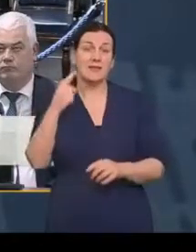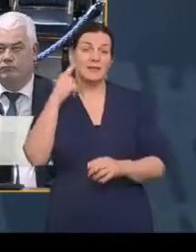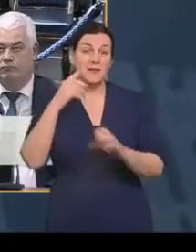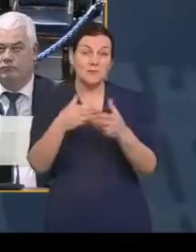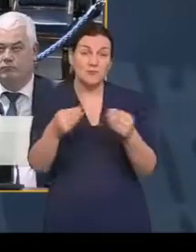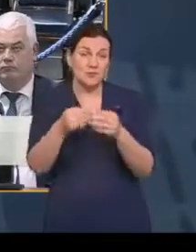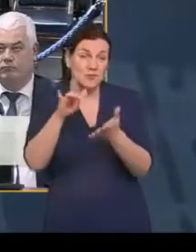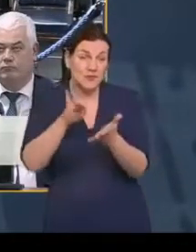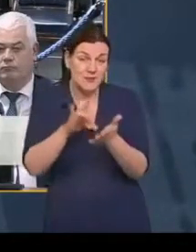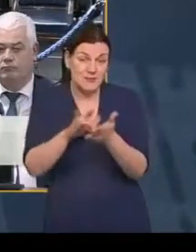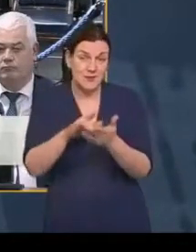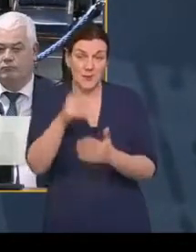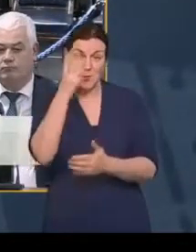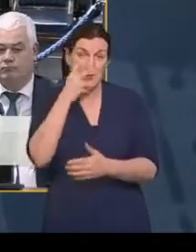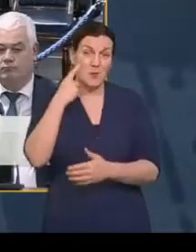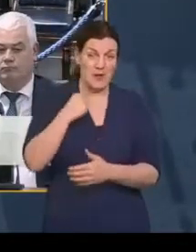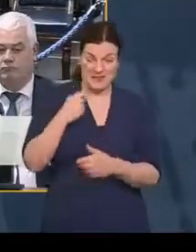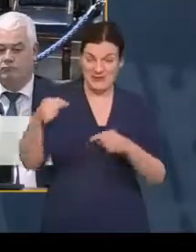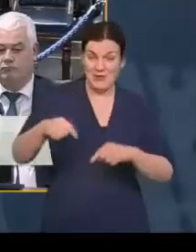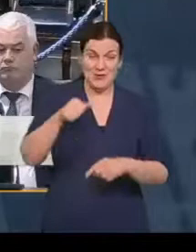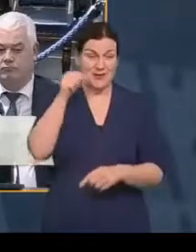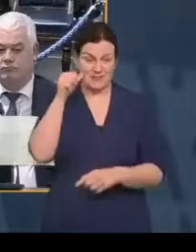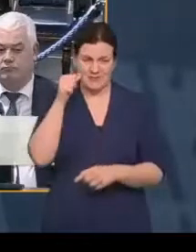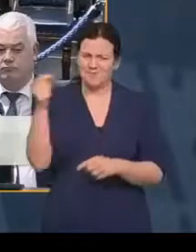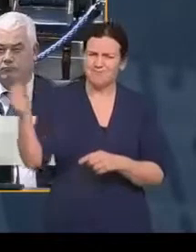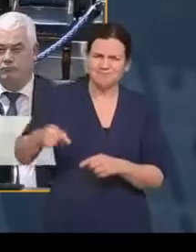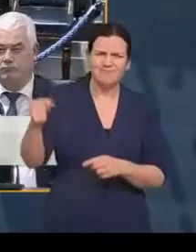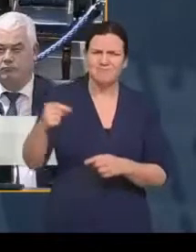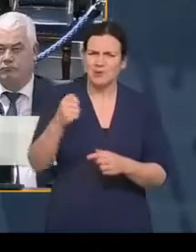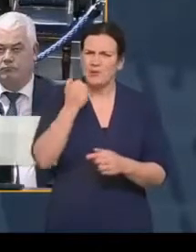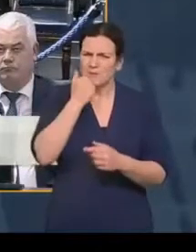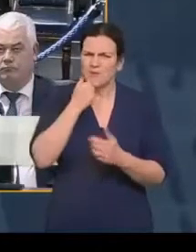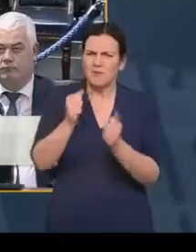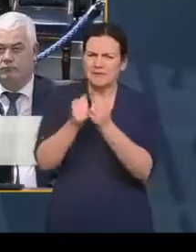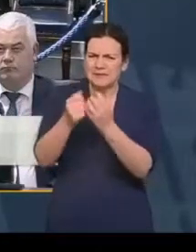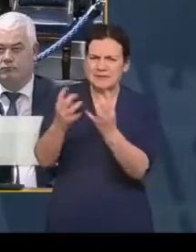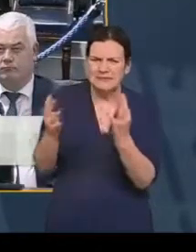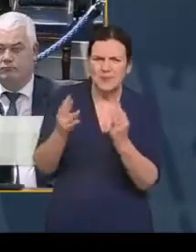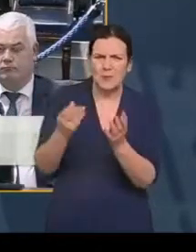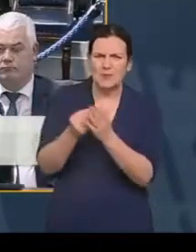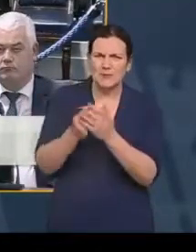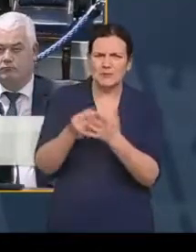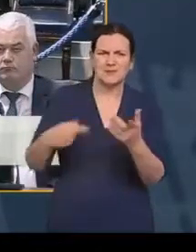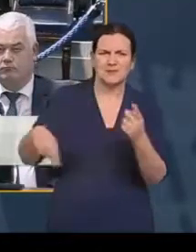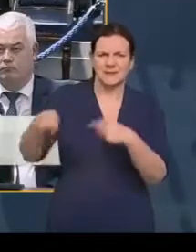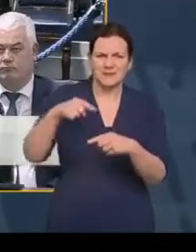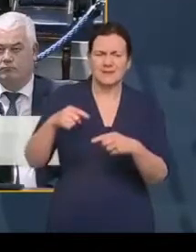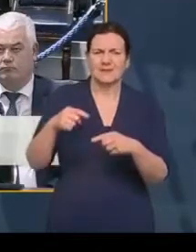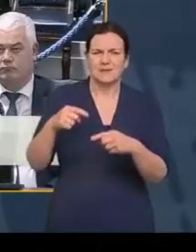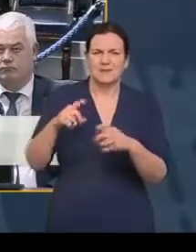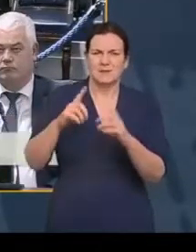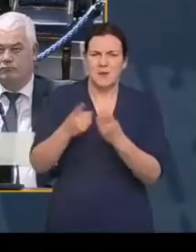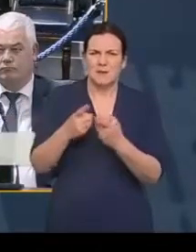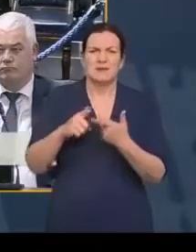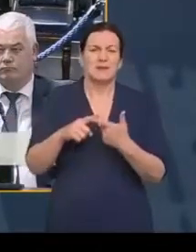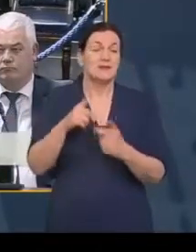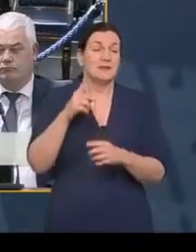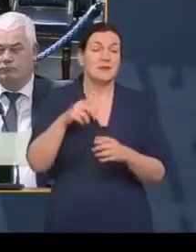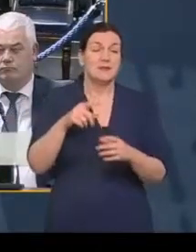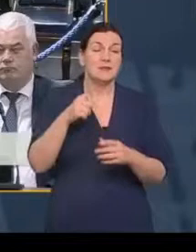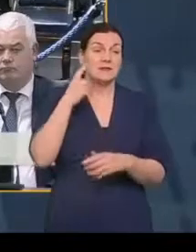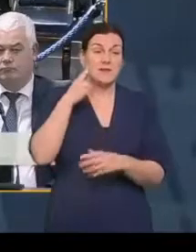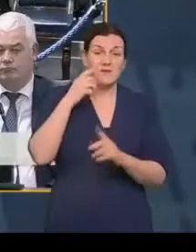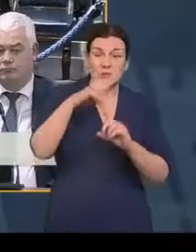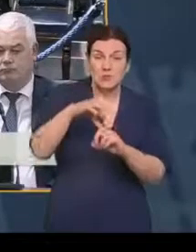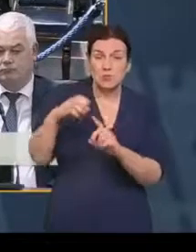Deaf Resource Centre, Willie White, who was up here yesterday and has been here for a number of meetings with the department, to the Deaf